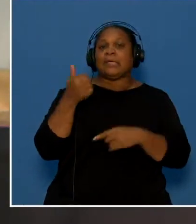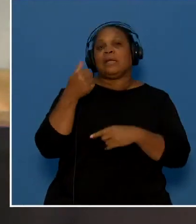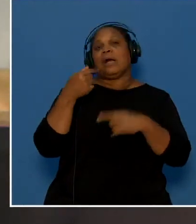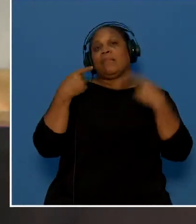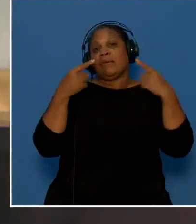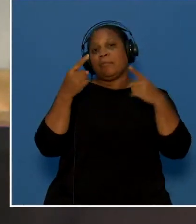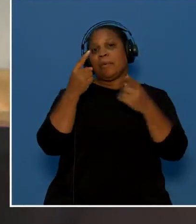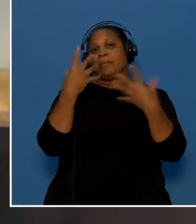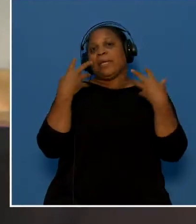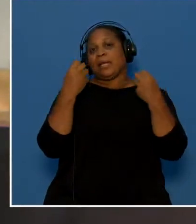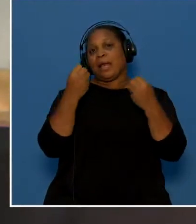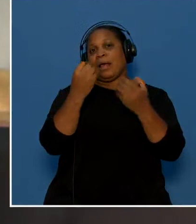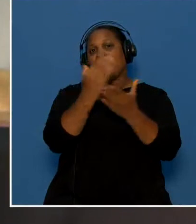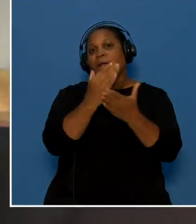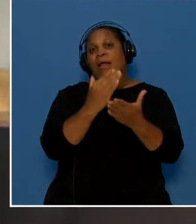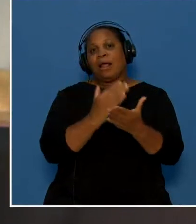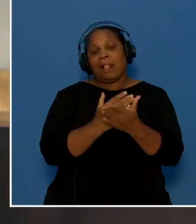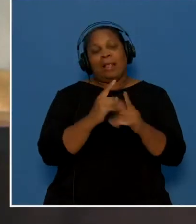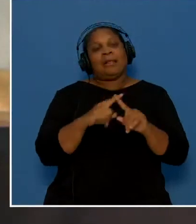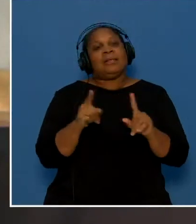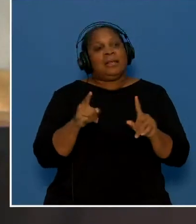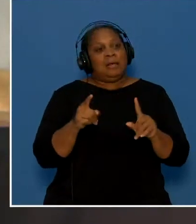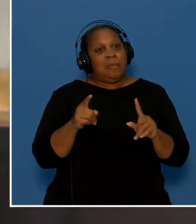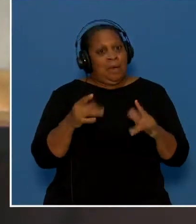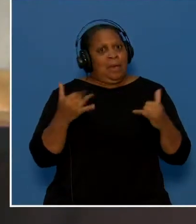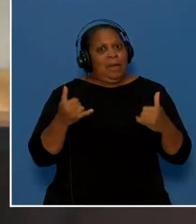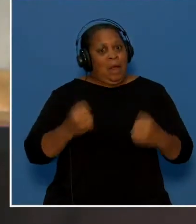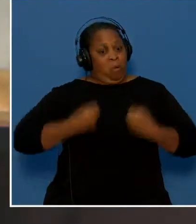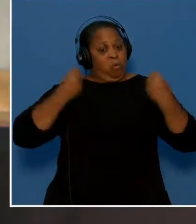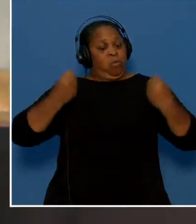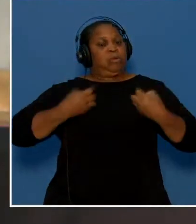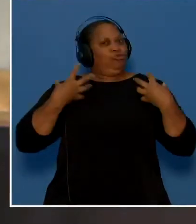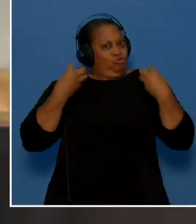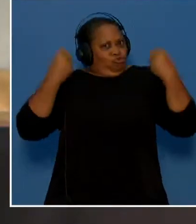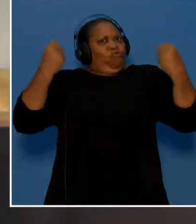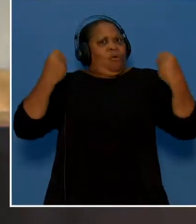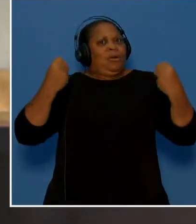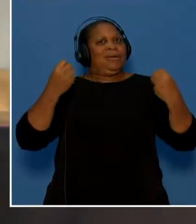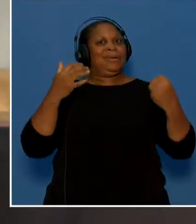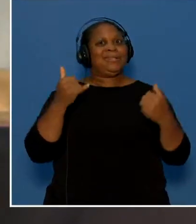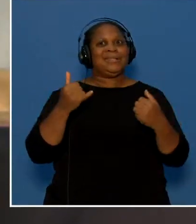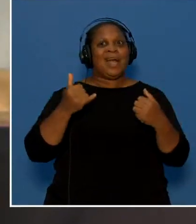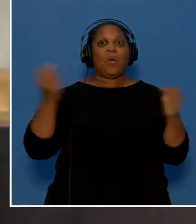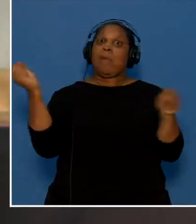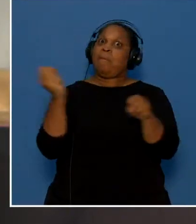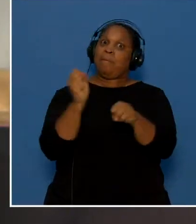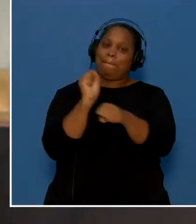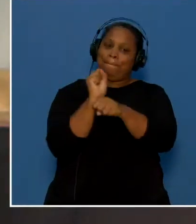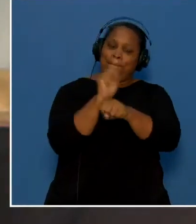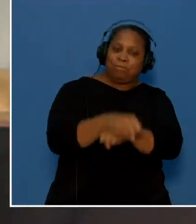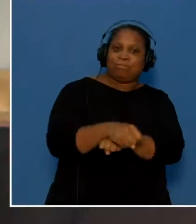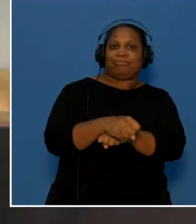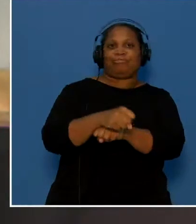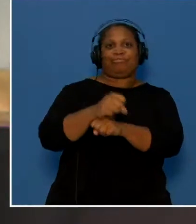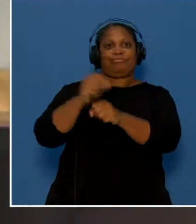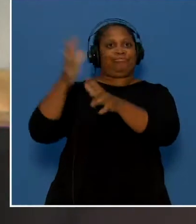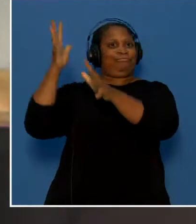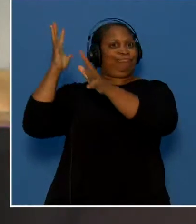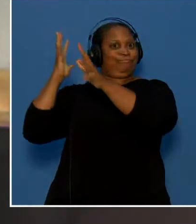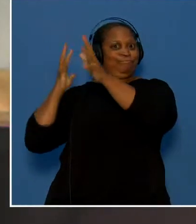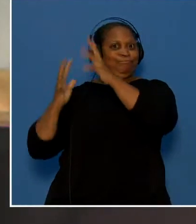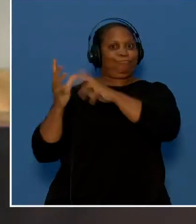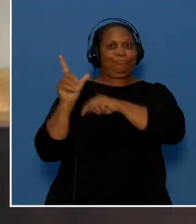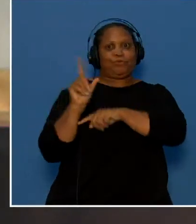health guidelines. But we'll come out a lot stronger because we've weathered the storm of 2020 together as a community by